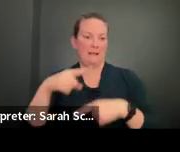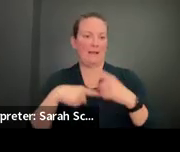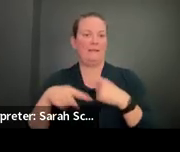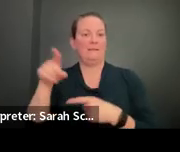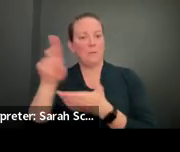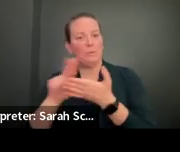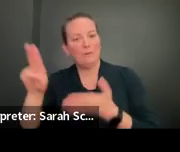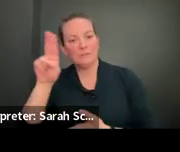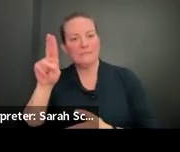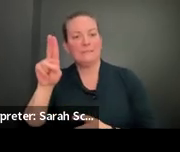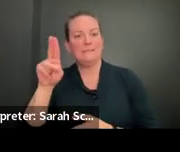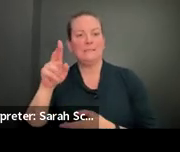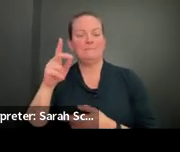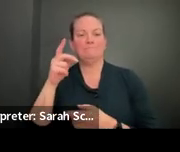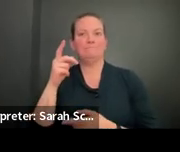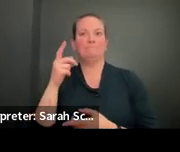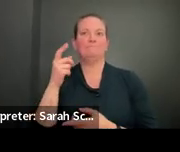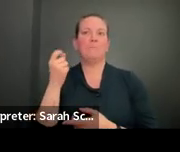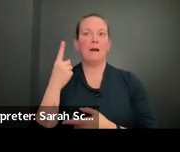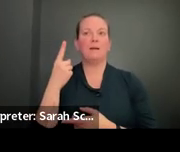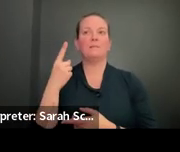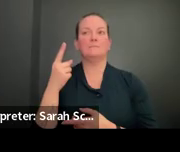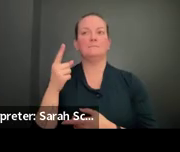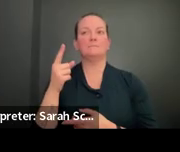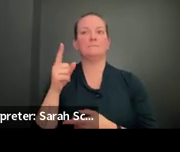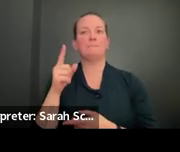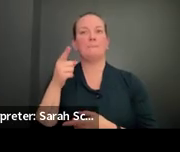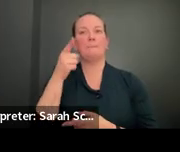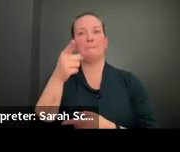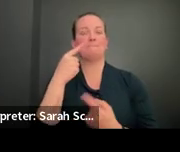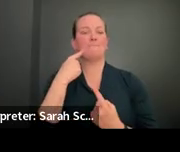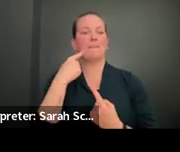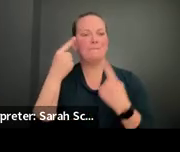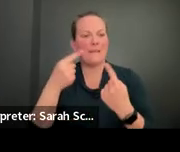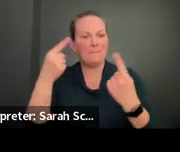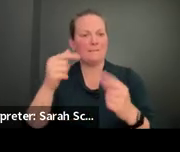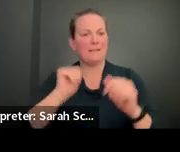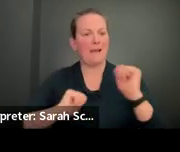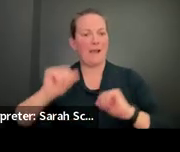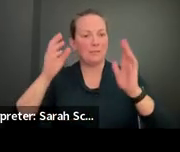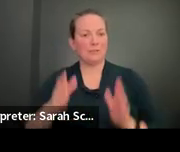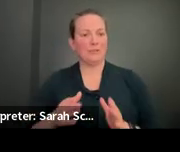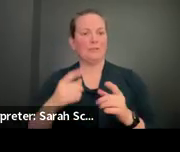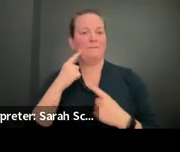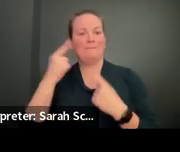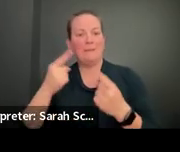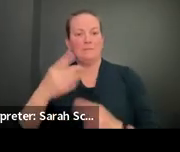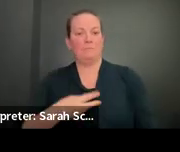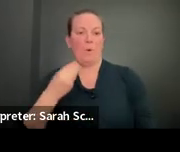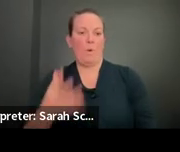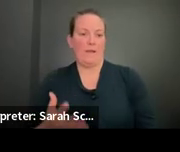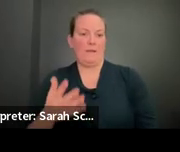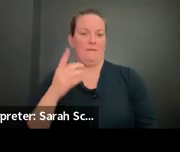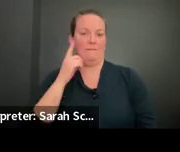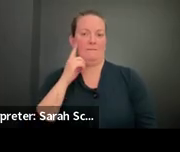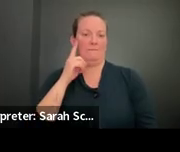university, but he is also a very, very well-known, very famous actor and poet in the Italian